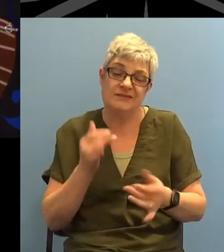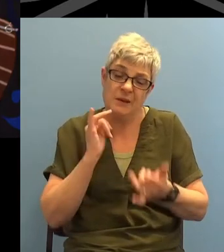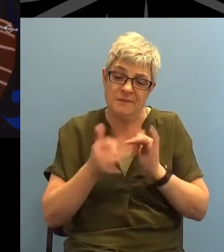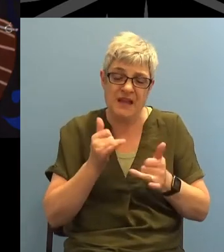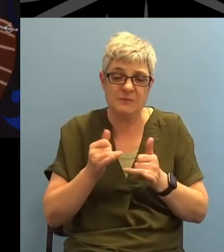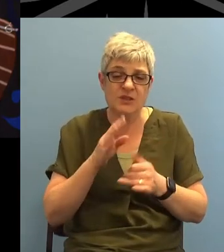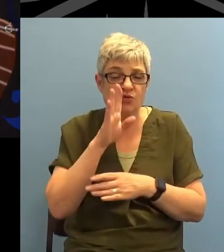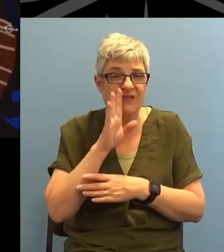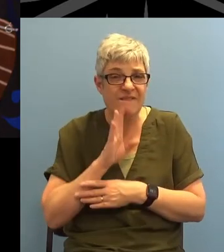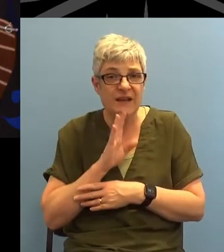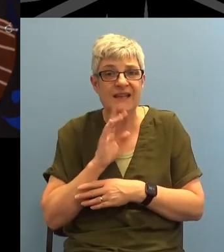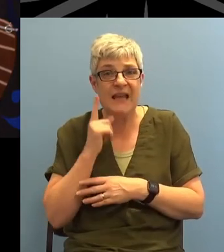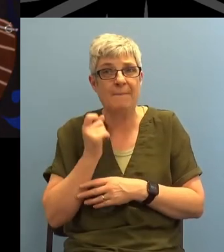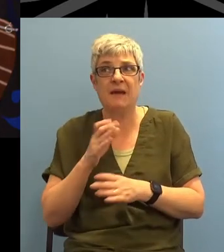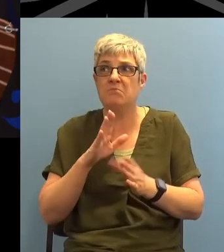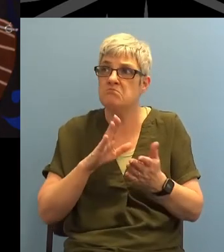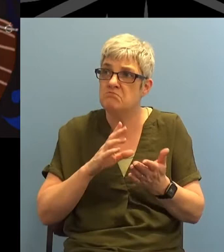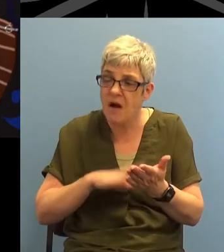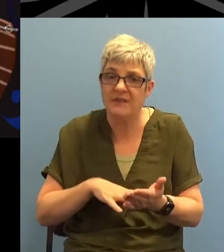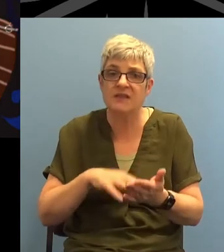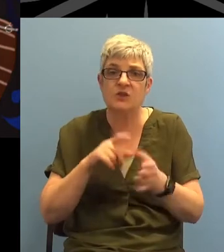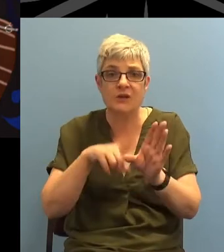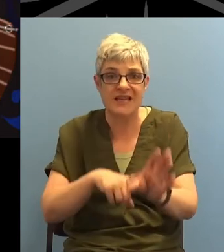months or even years to accomplish.